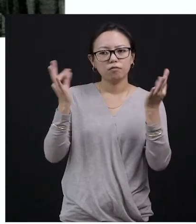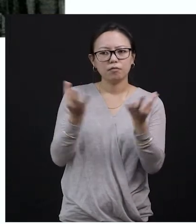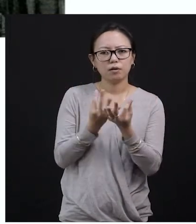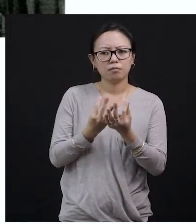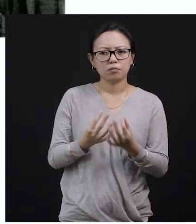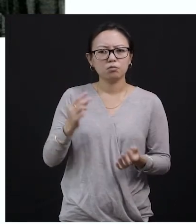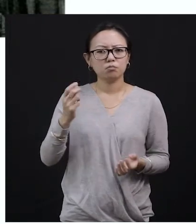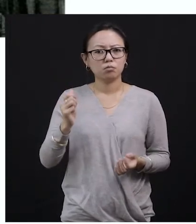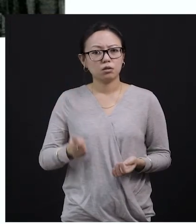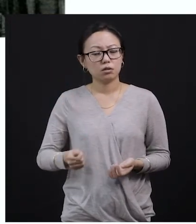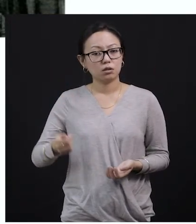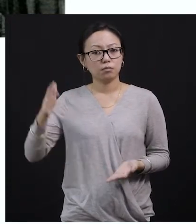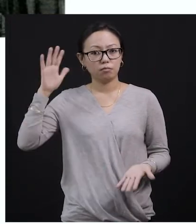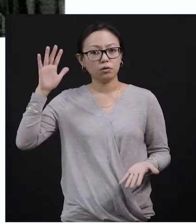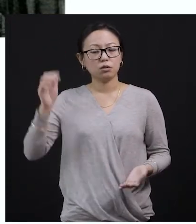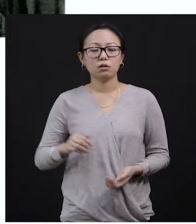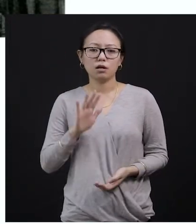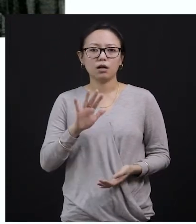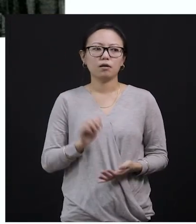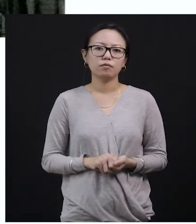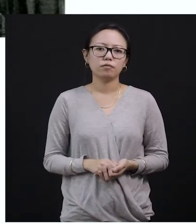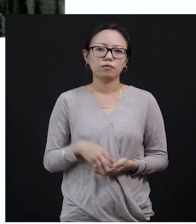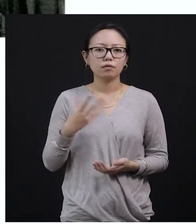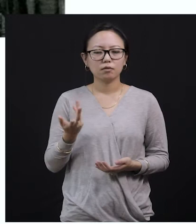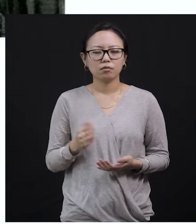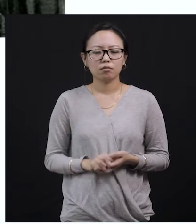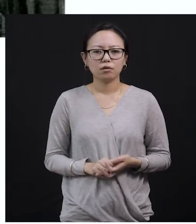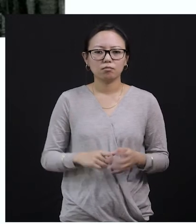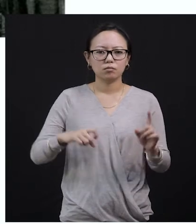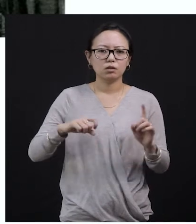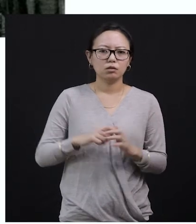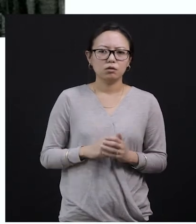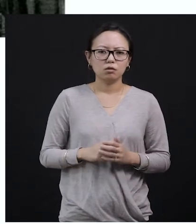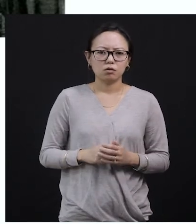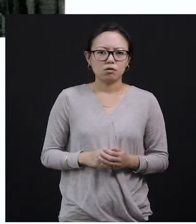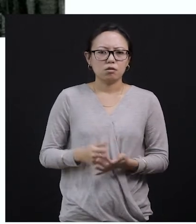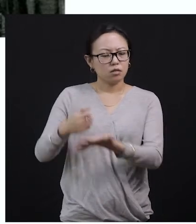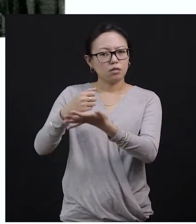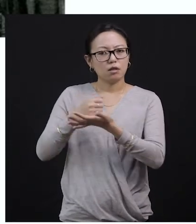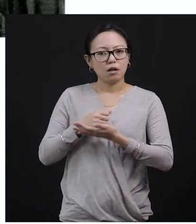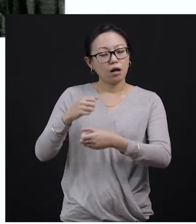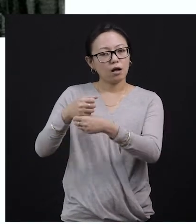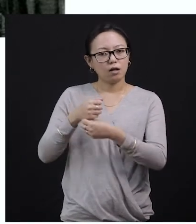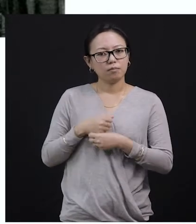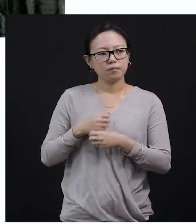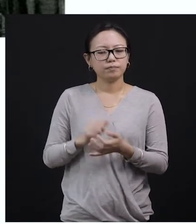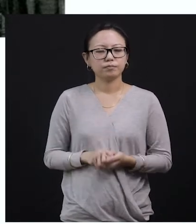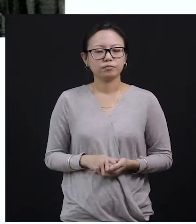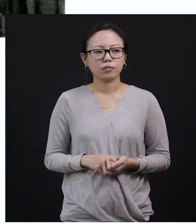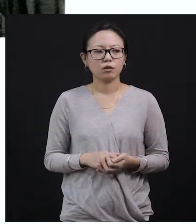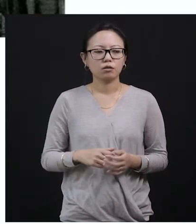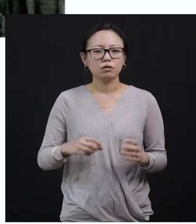for Bimbisara, since he was a king, he married some queens and the queen's family gave him